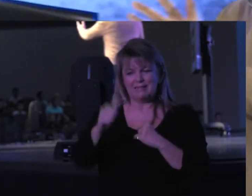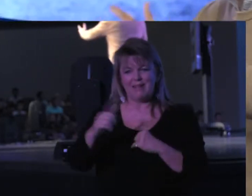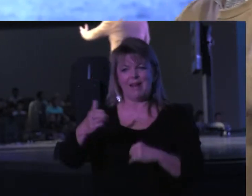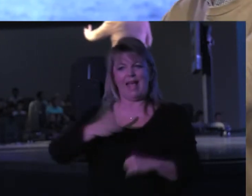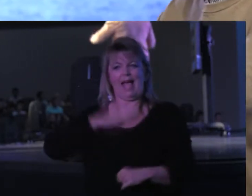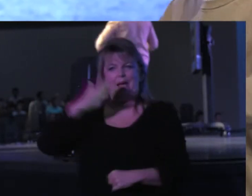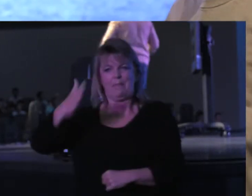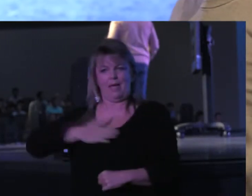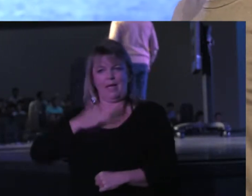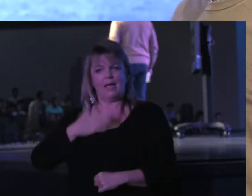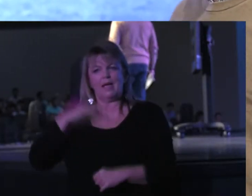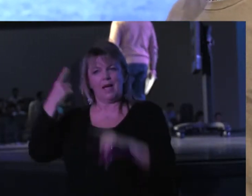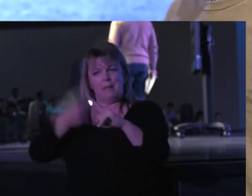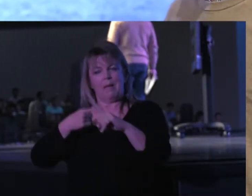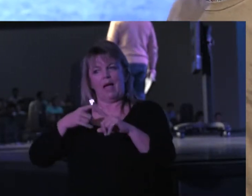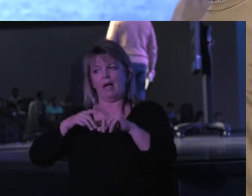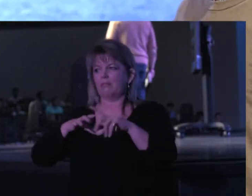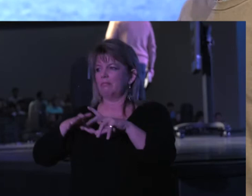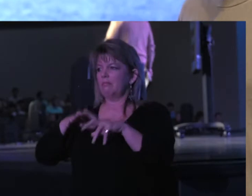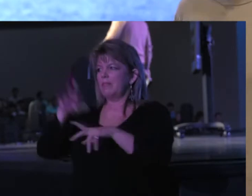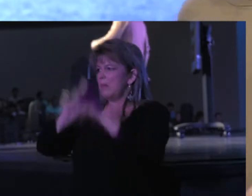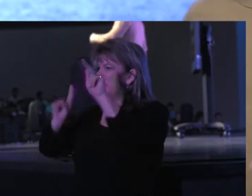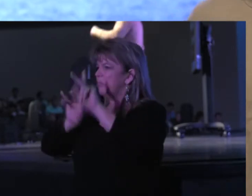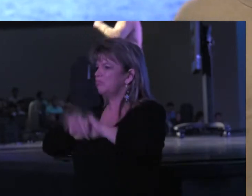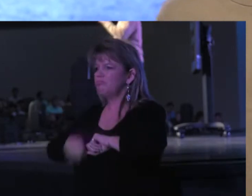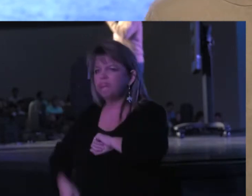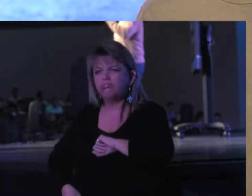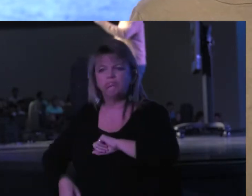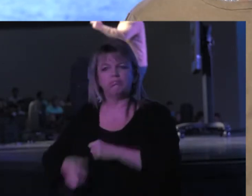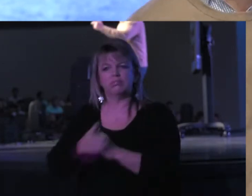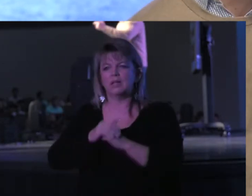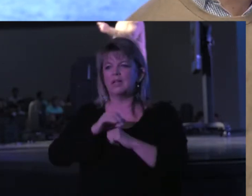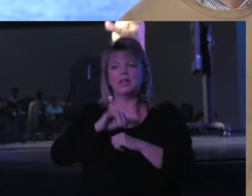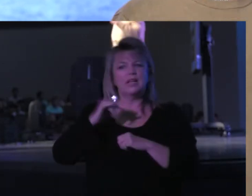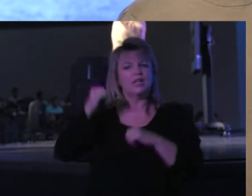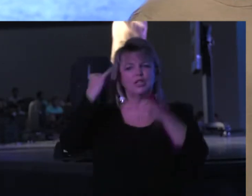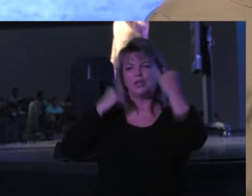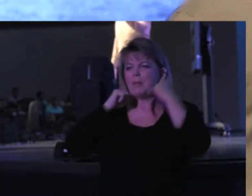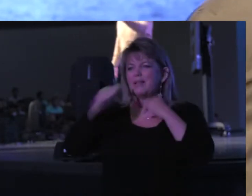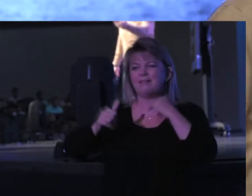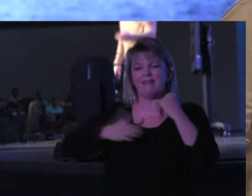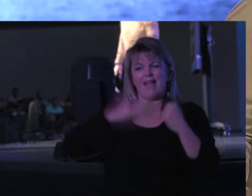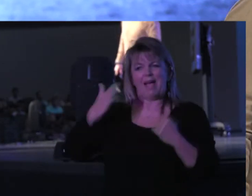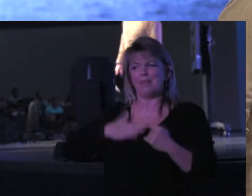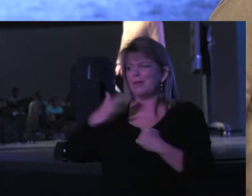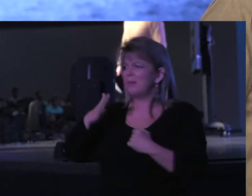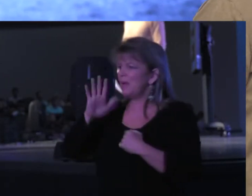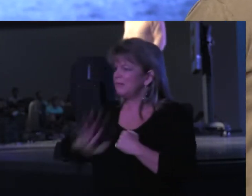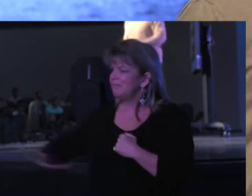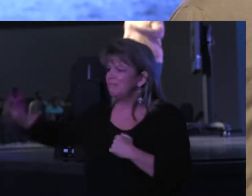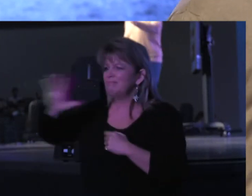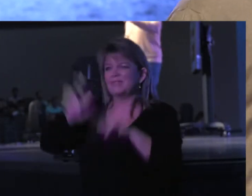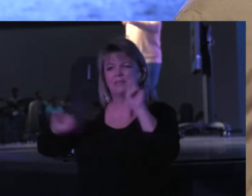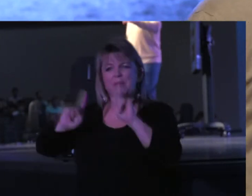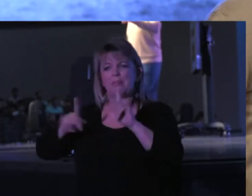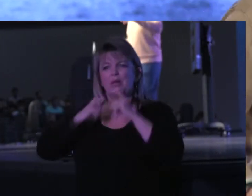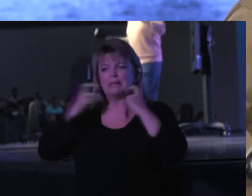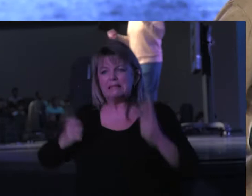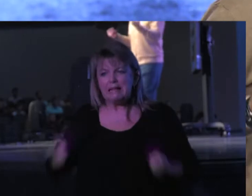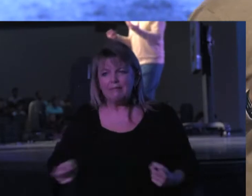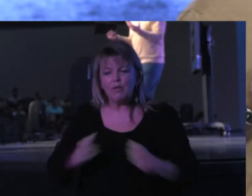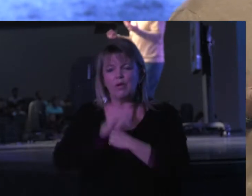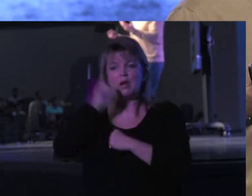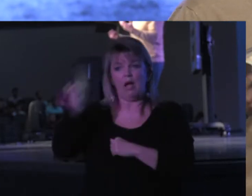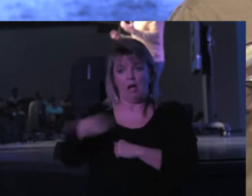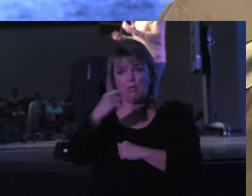happy about the brokenness of people. Jeremiah is not happy about the sinfulness of his people. In fact, not only